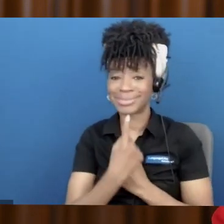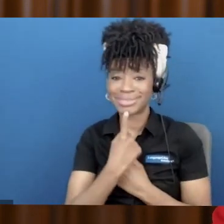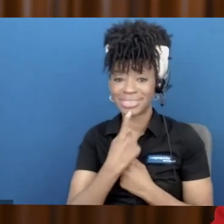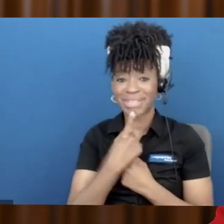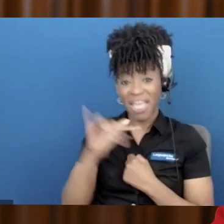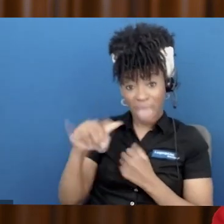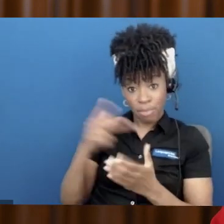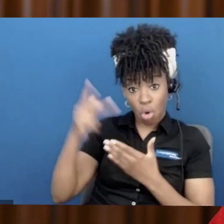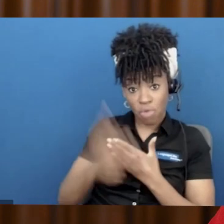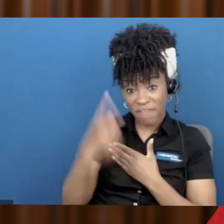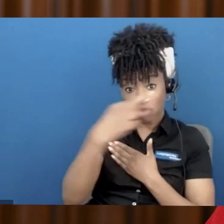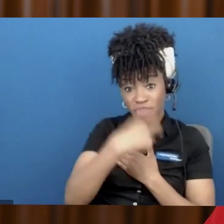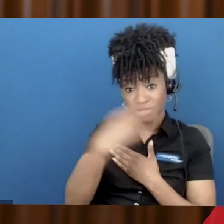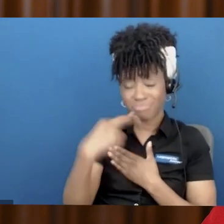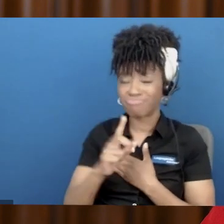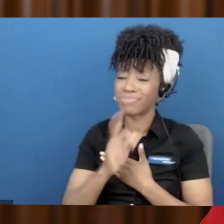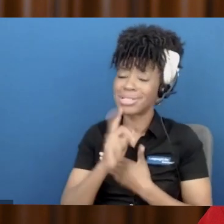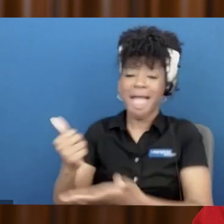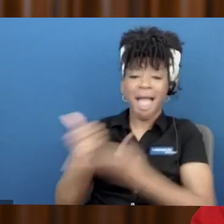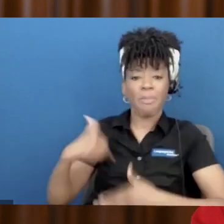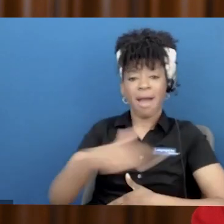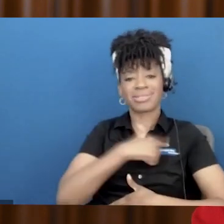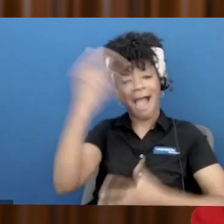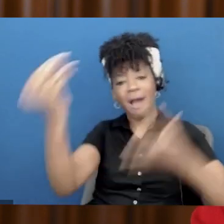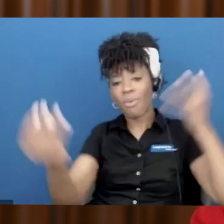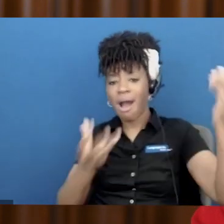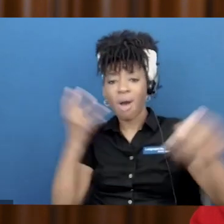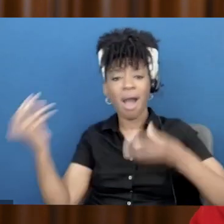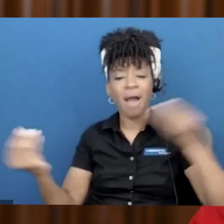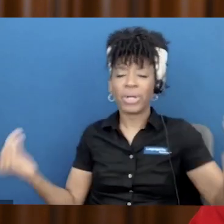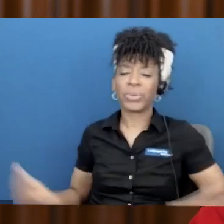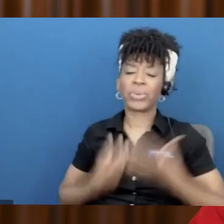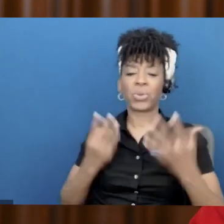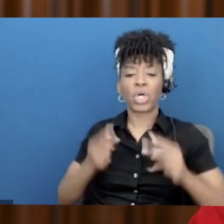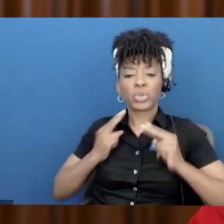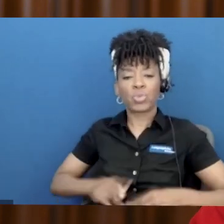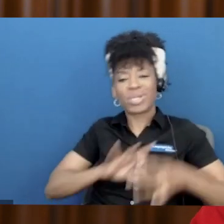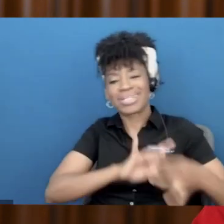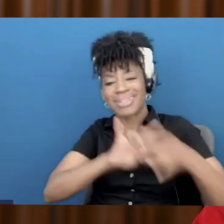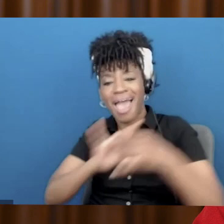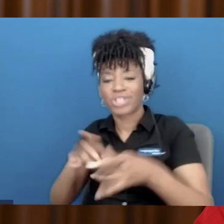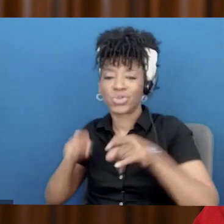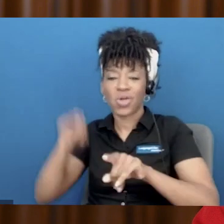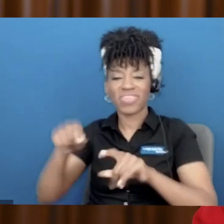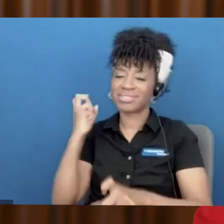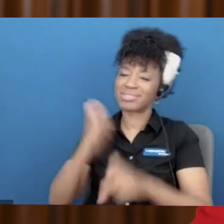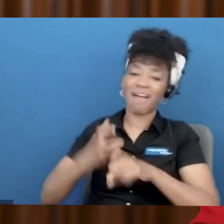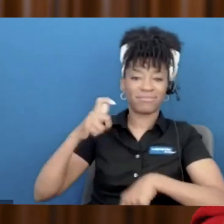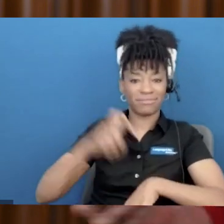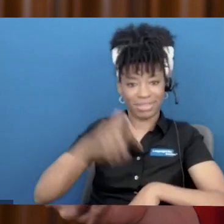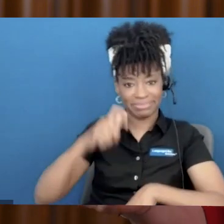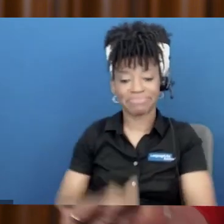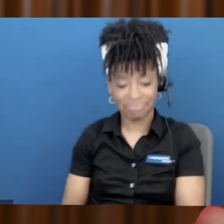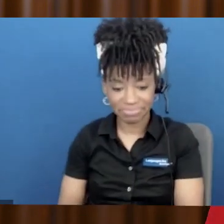a much-needed outlet to enjoy a meal outdoors and experience some human connection during a tumultuous time.